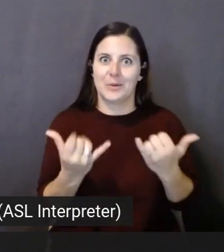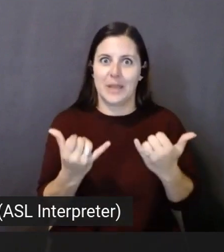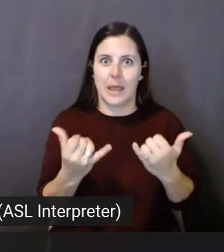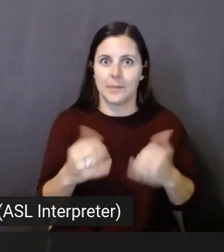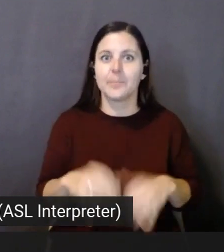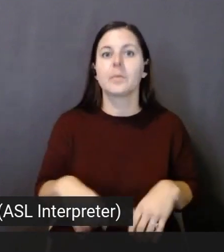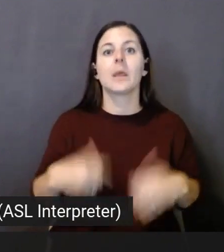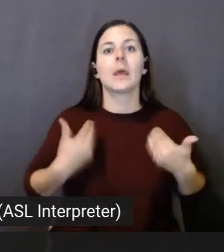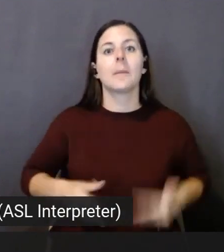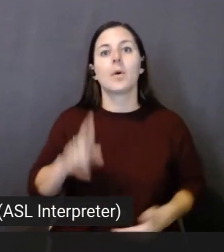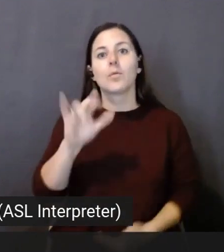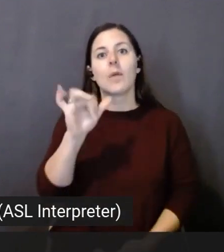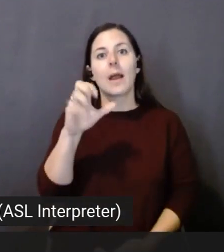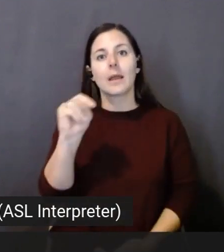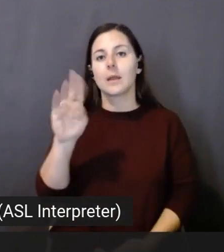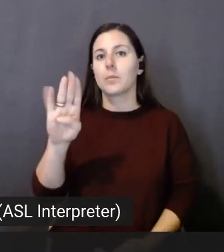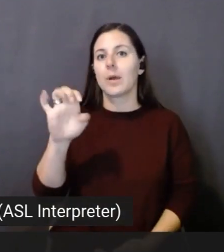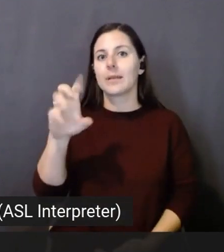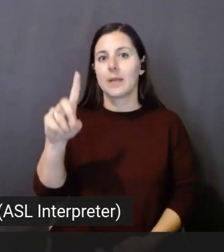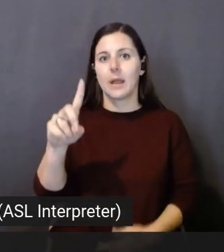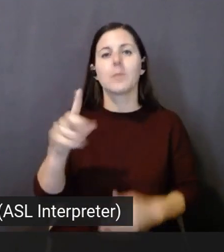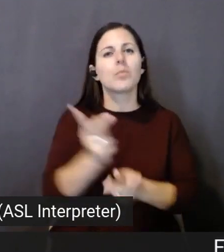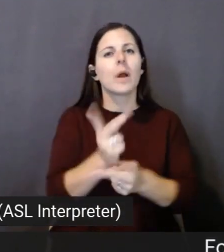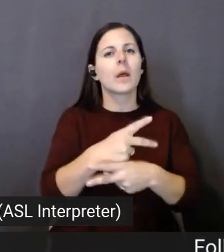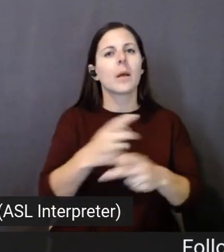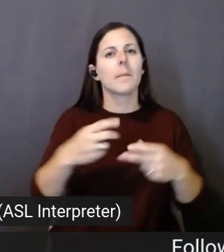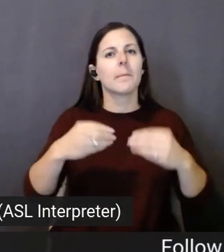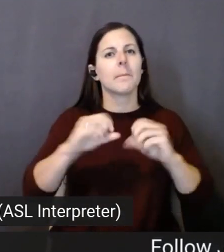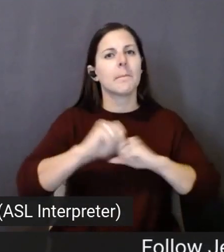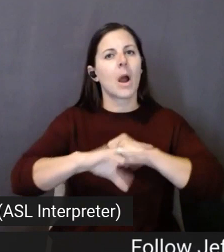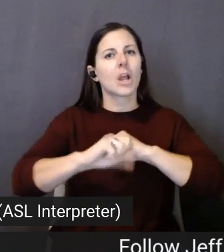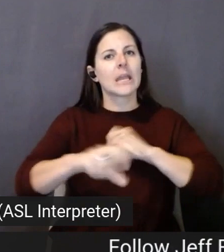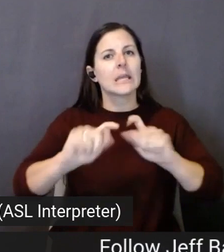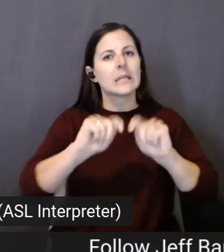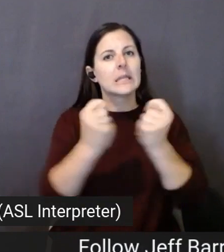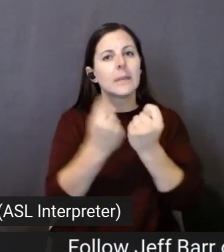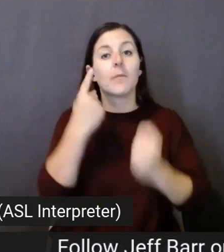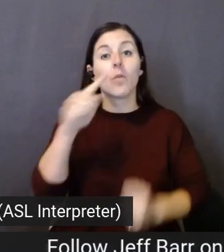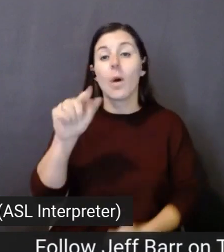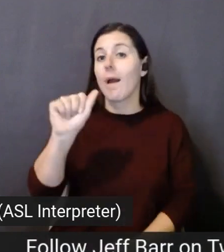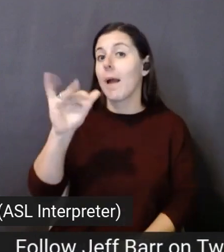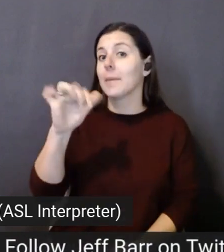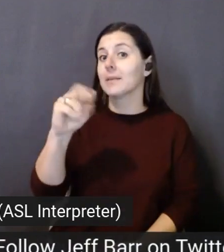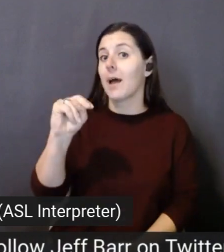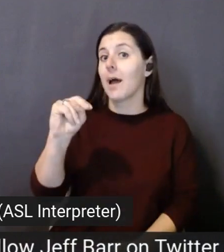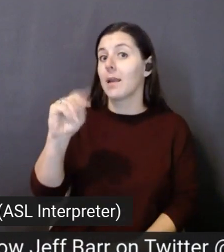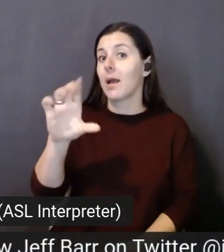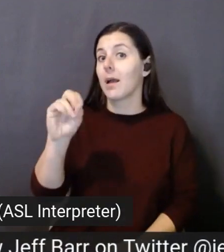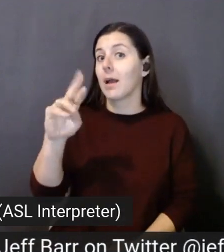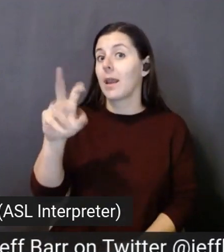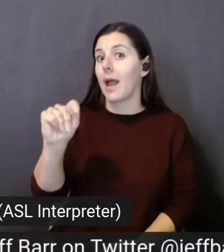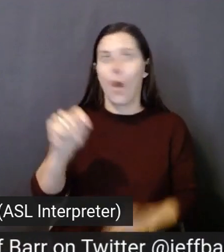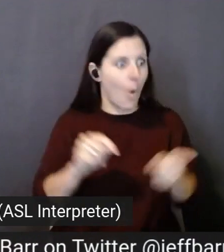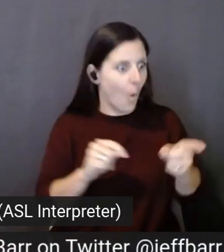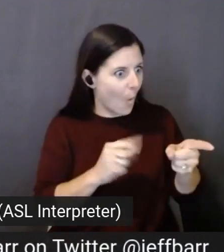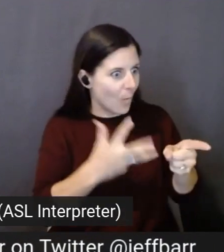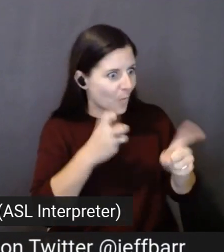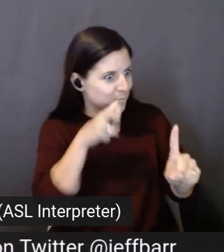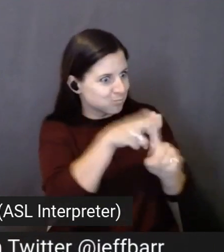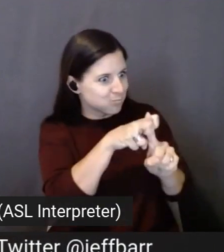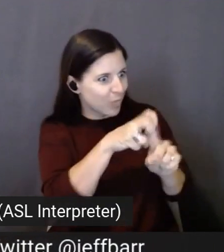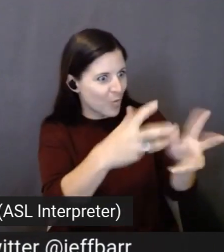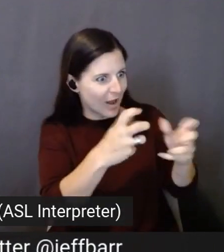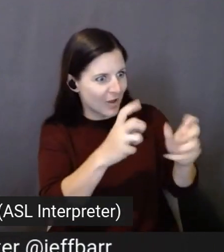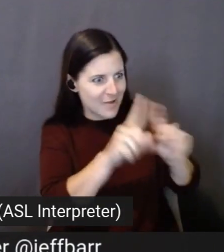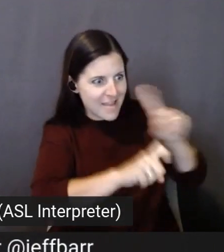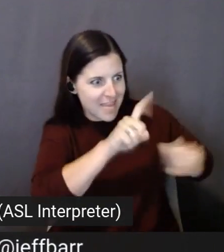I'm part of the product marketing team for Amazon Connect. All right, And so you're the person we want to talk to. Now, we have a lot of